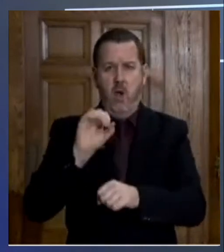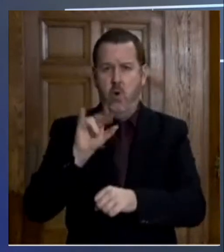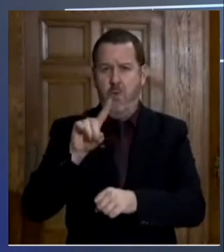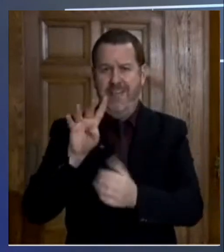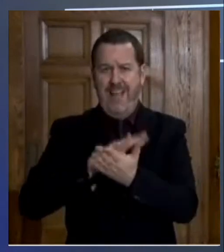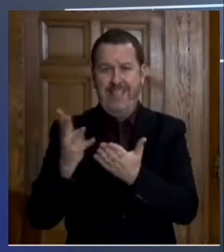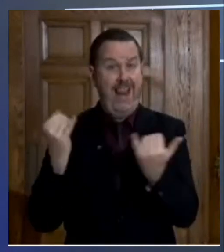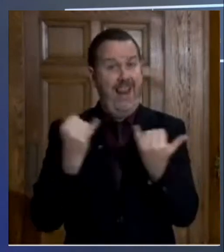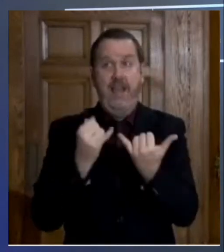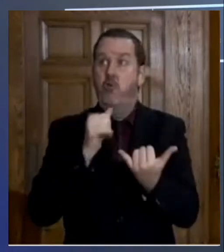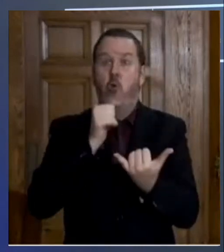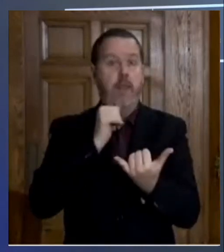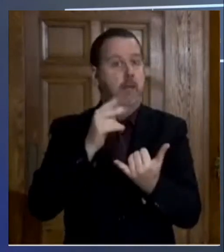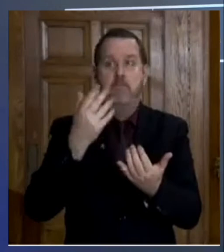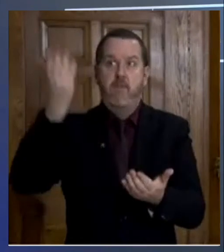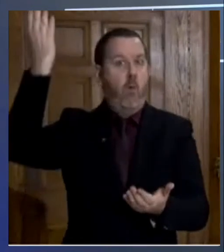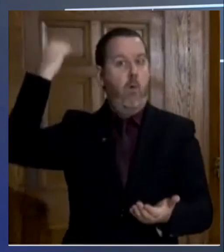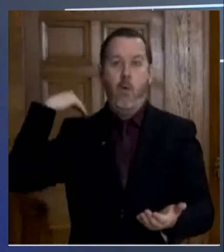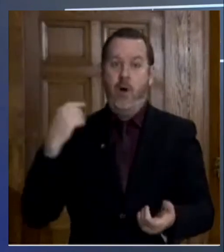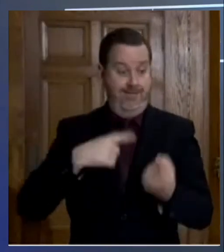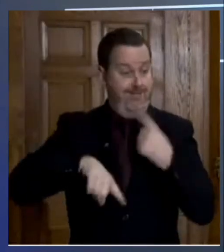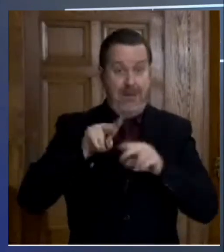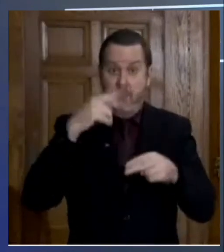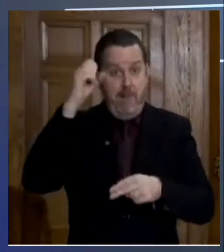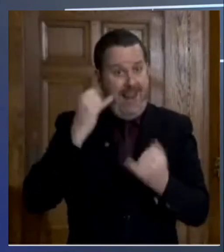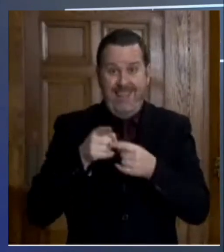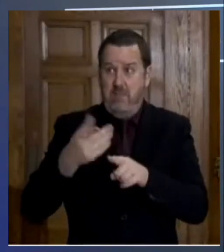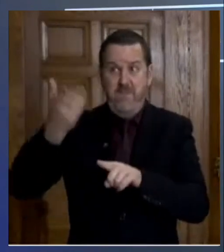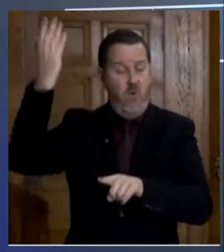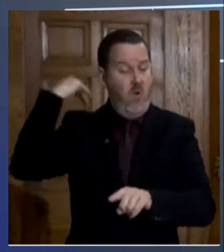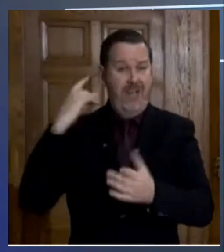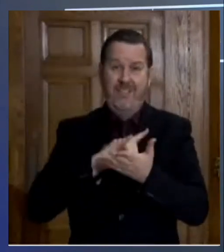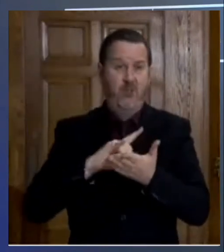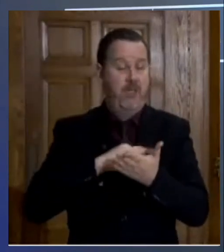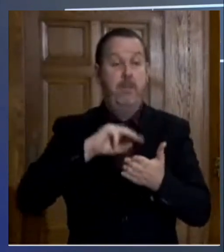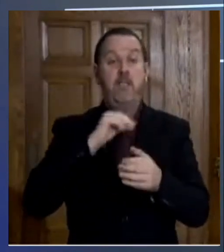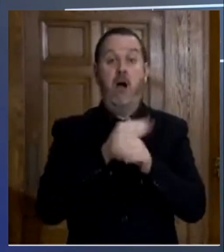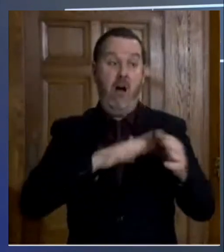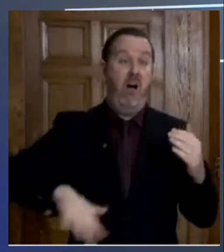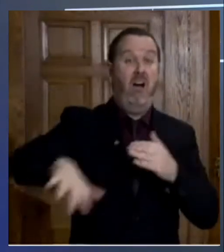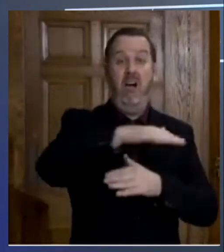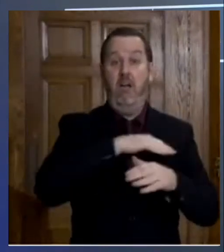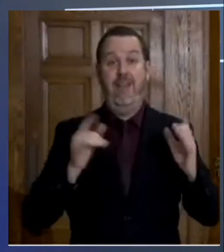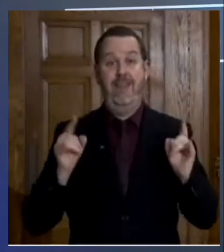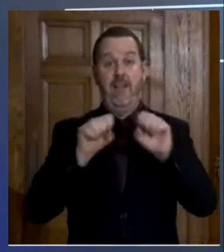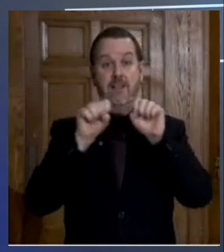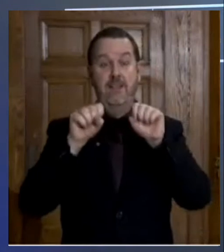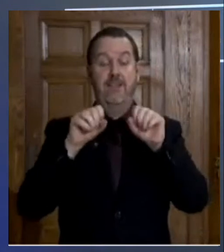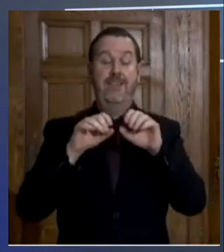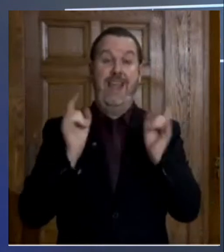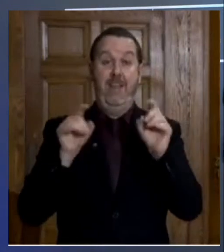like nothing we've seen in living memory. And it has required our entire system to learn, adapt and take action